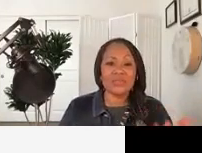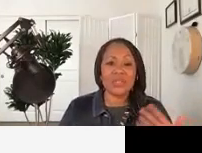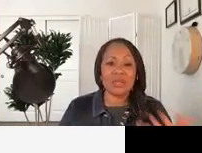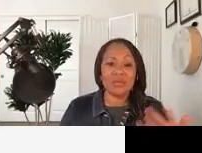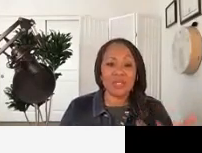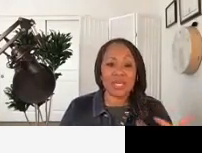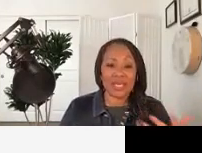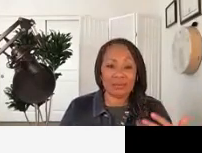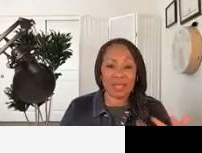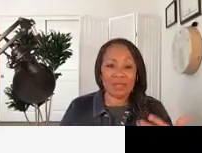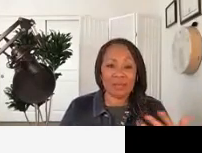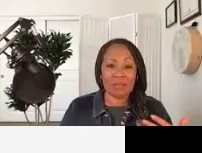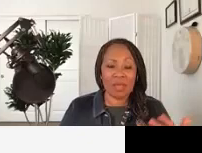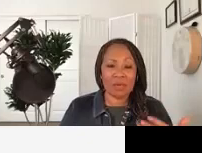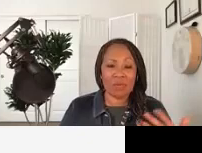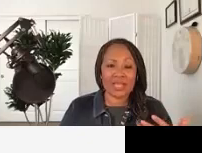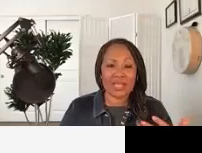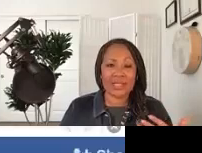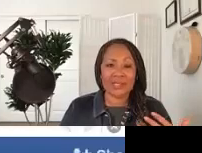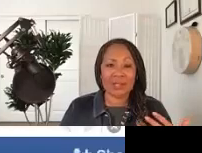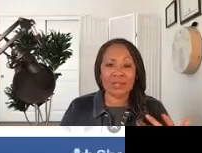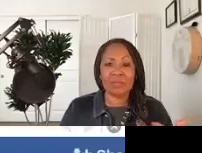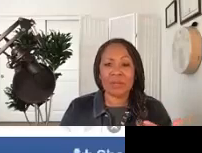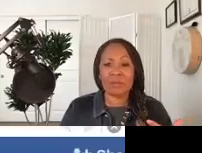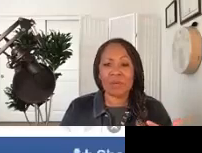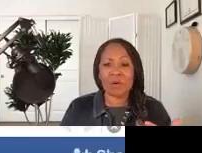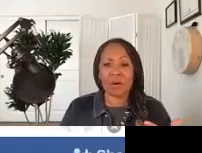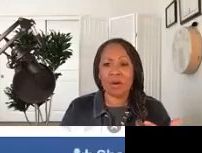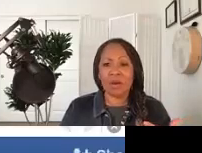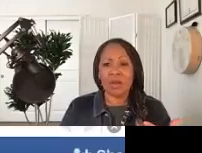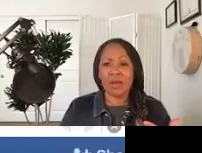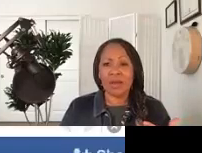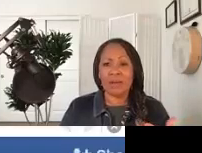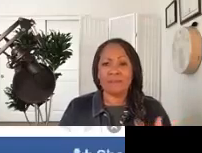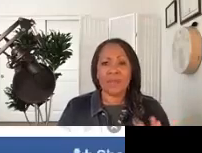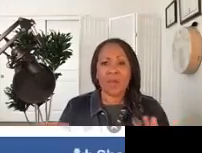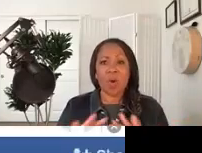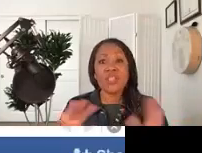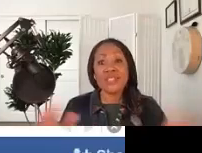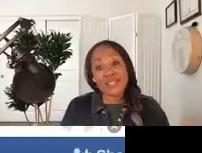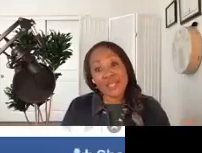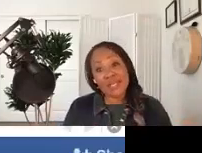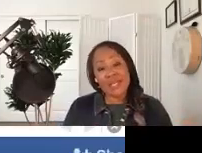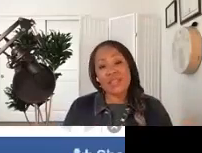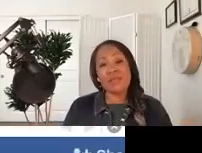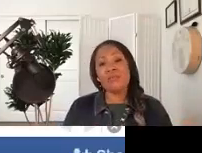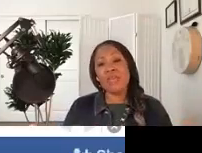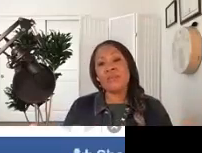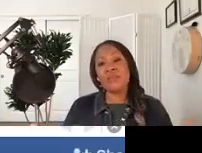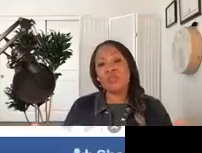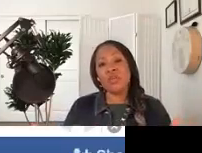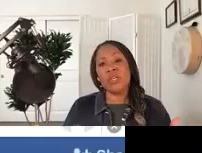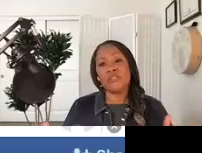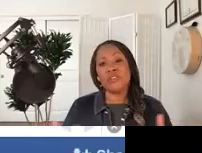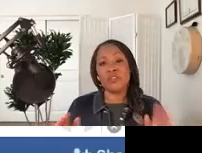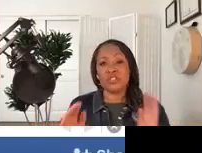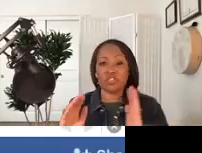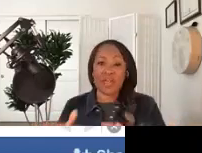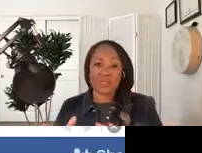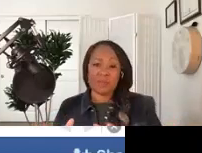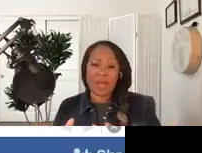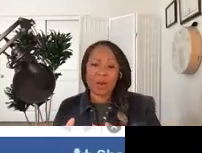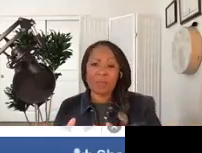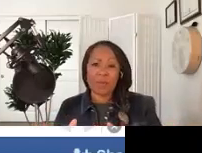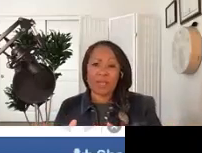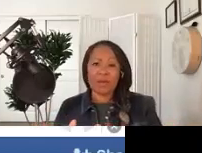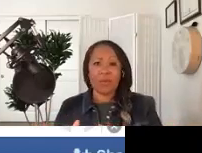you to communicate maybe in a way that's a little bit more holistic than maybe you would if you were just trapped